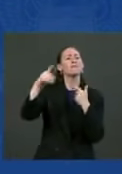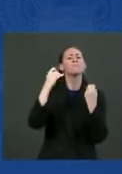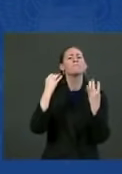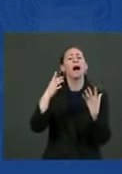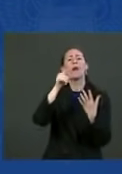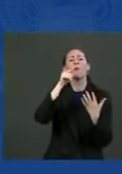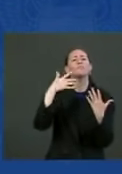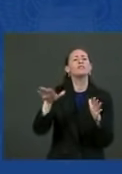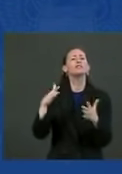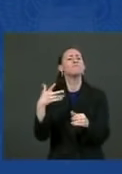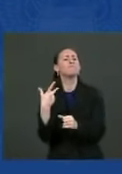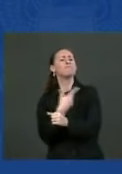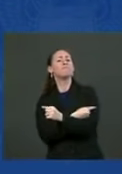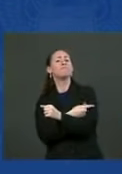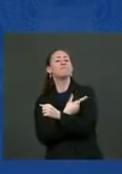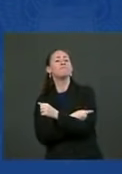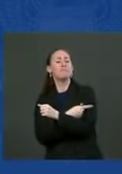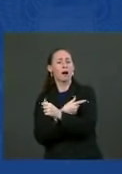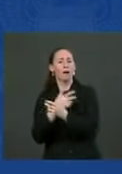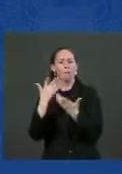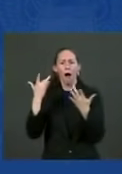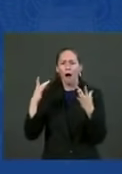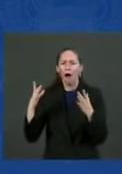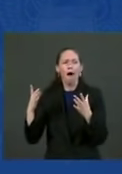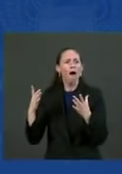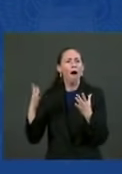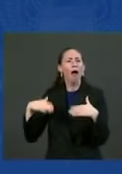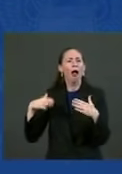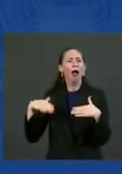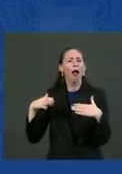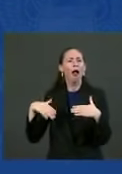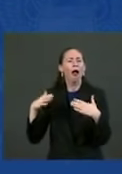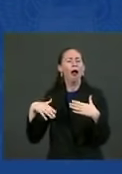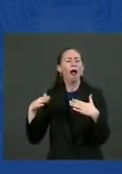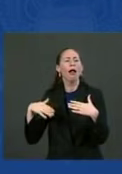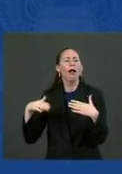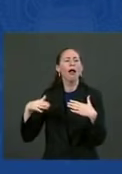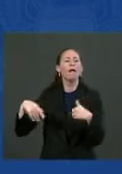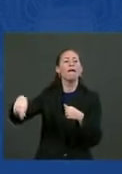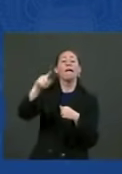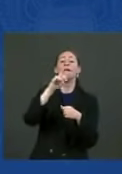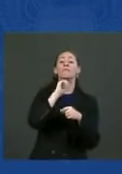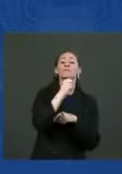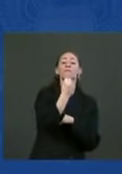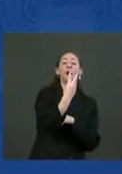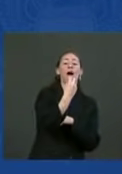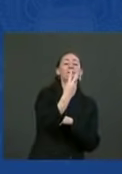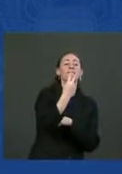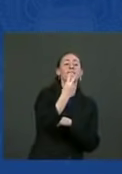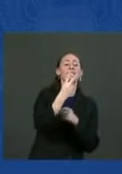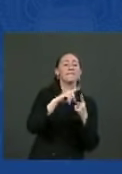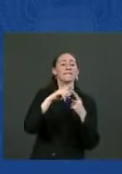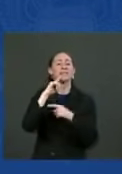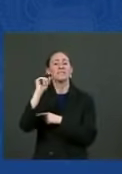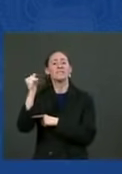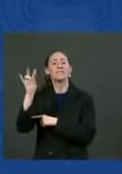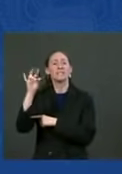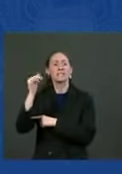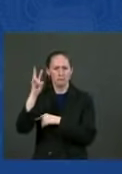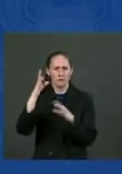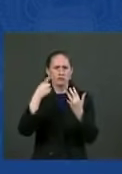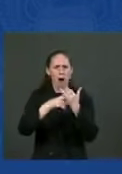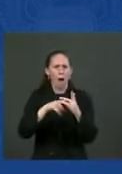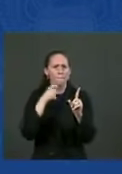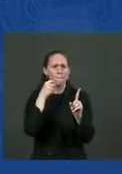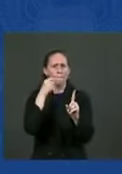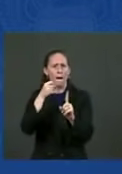in unvaccinated 12 to 17-year-olds, an age group that lags behind in vaccination rates. So